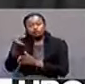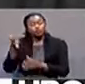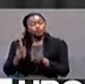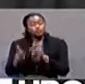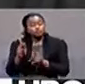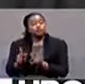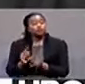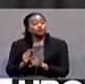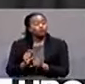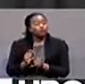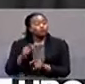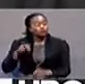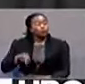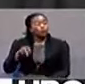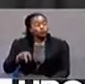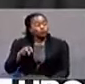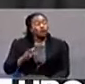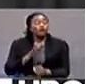traveled over